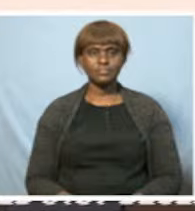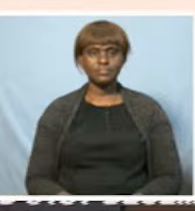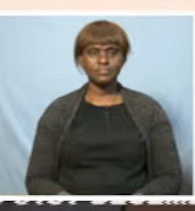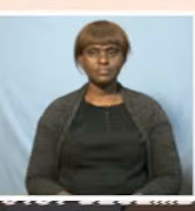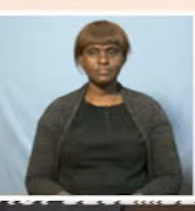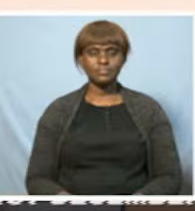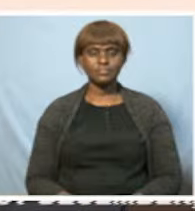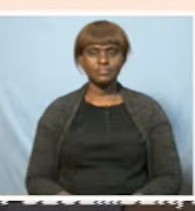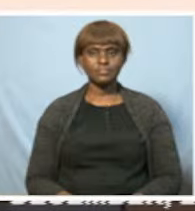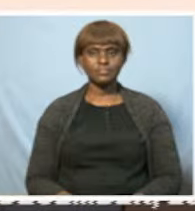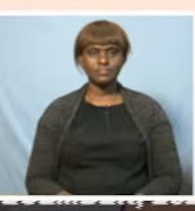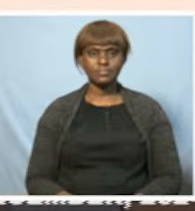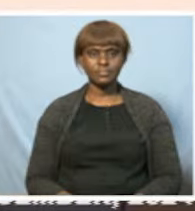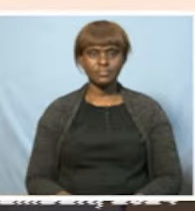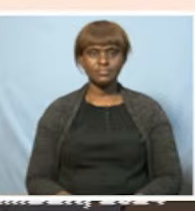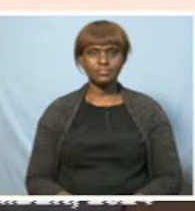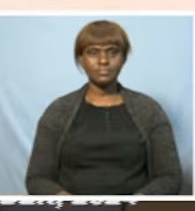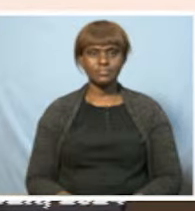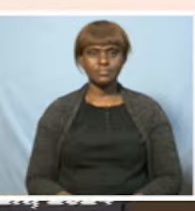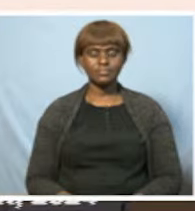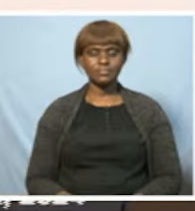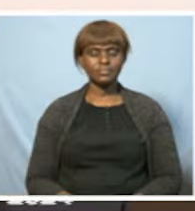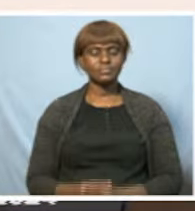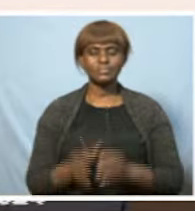06-2023 arising from our initial